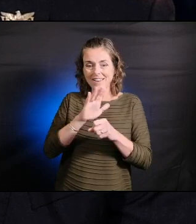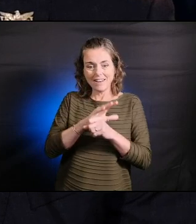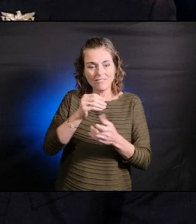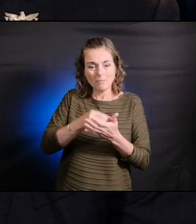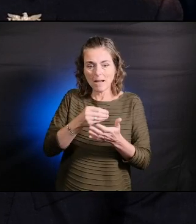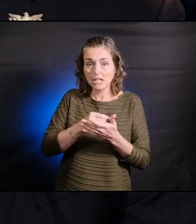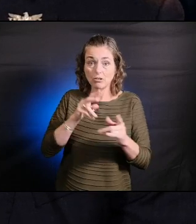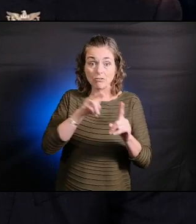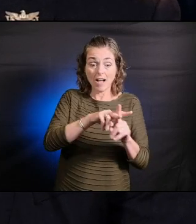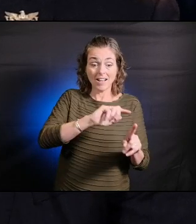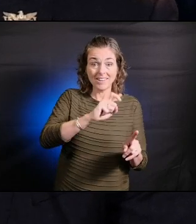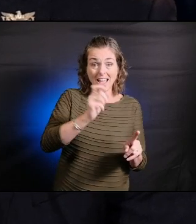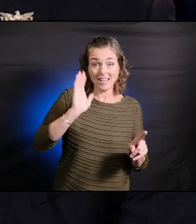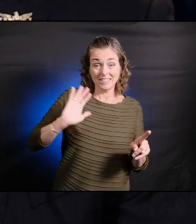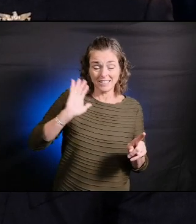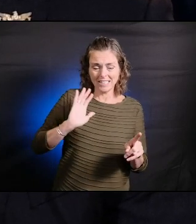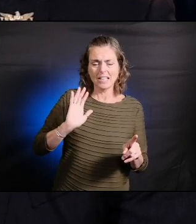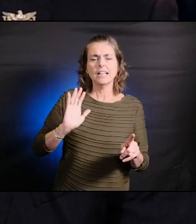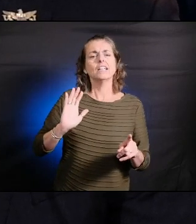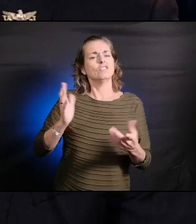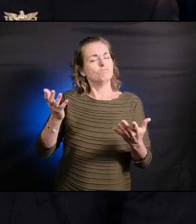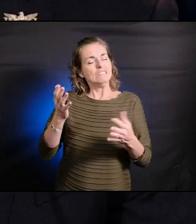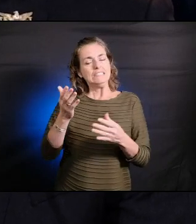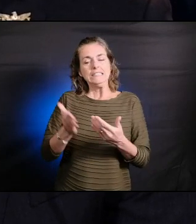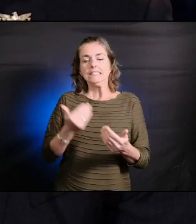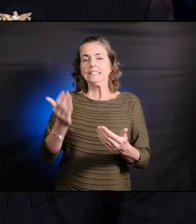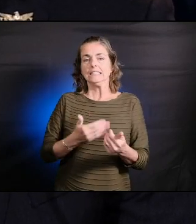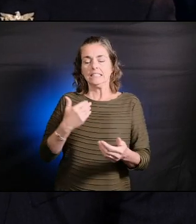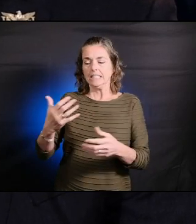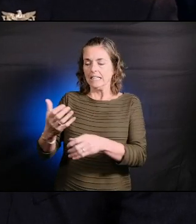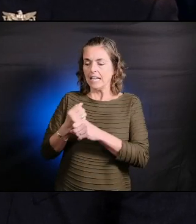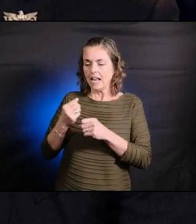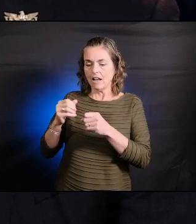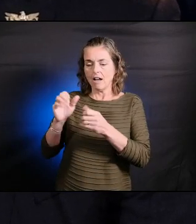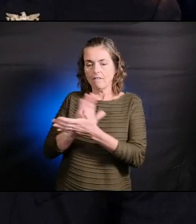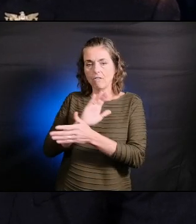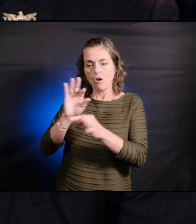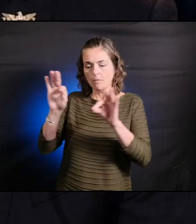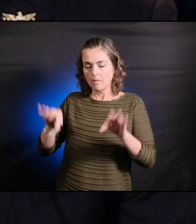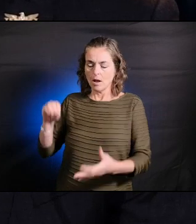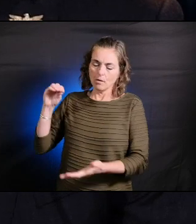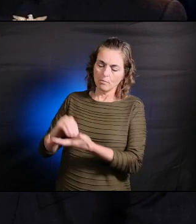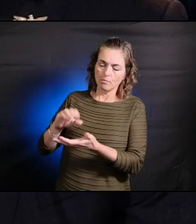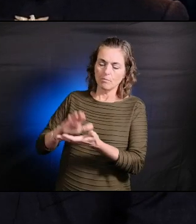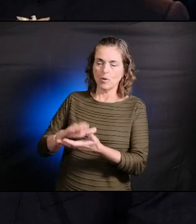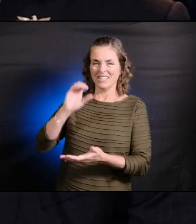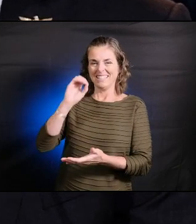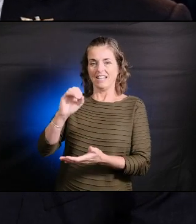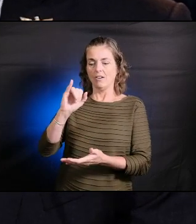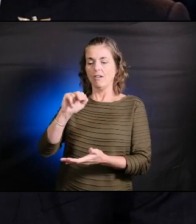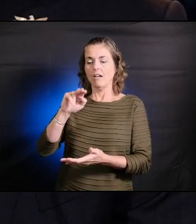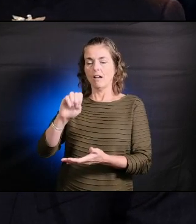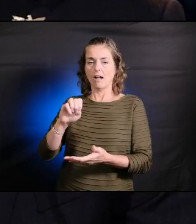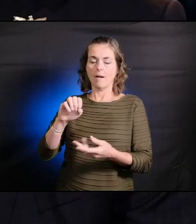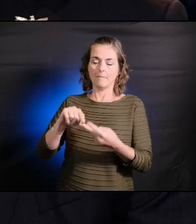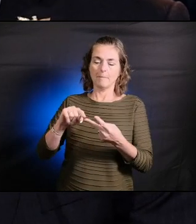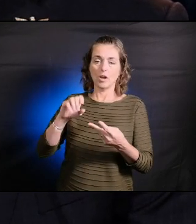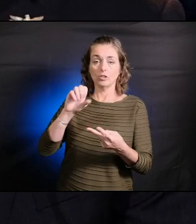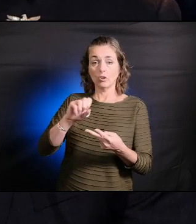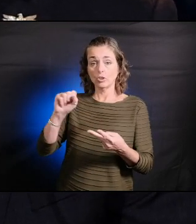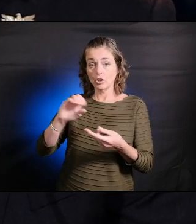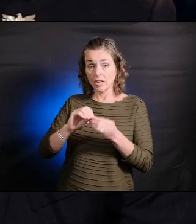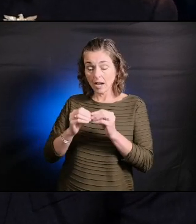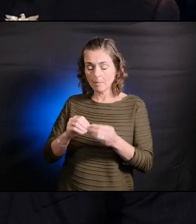to file taxes, simply get a form, put 0 income on there, your Social Security number, your name, any of your